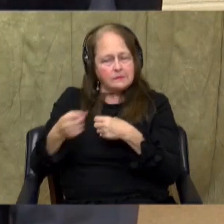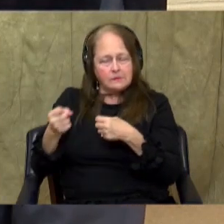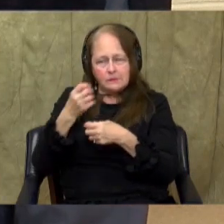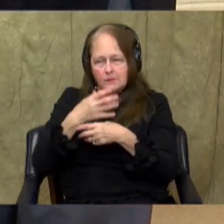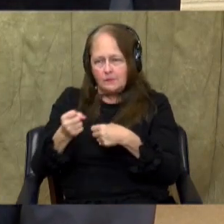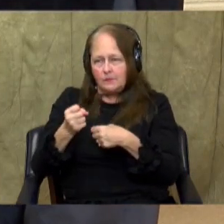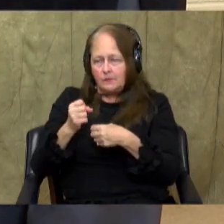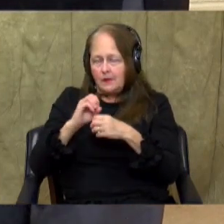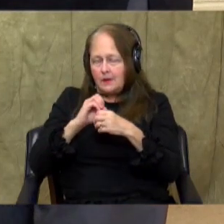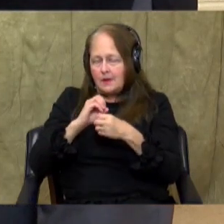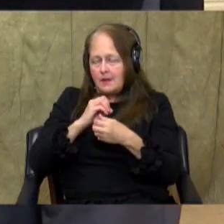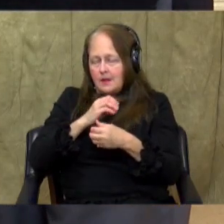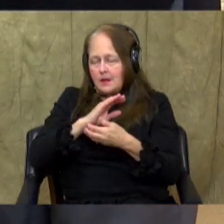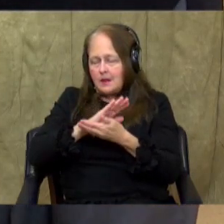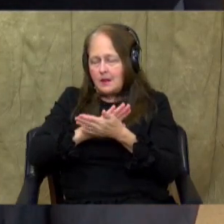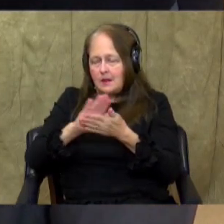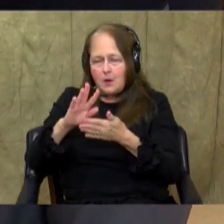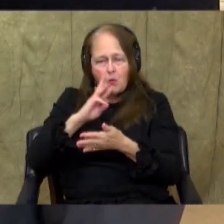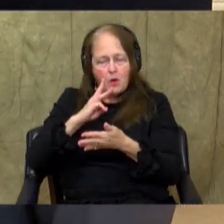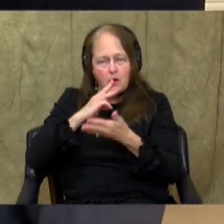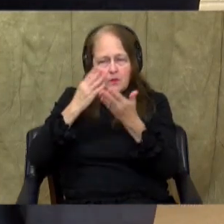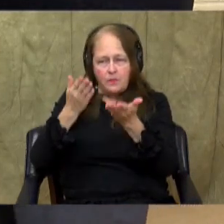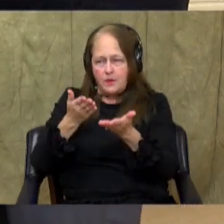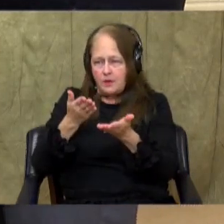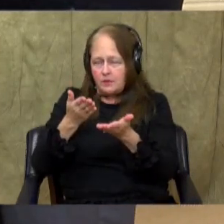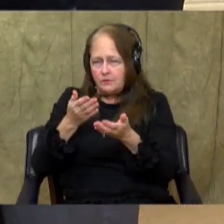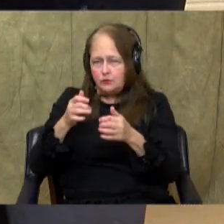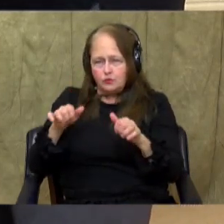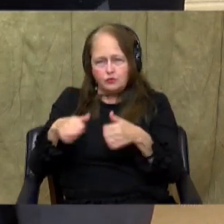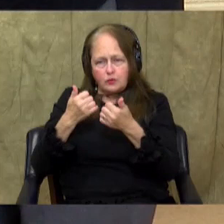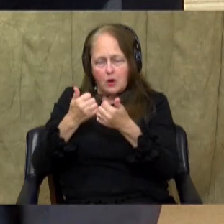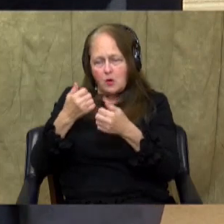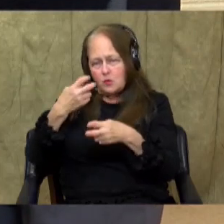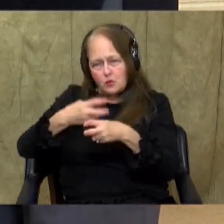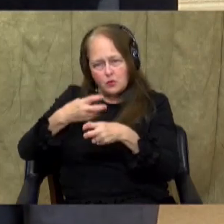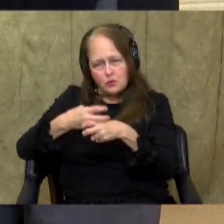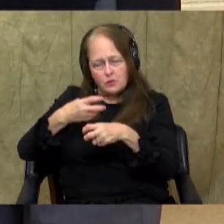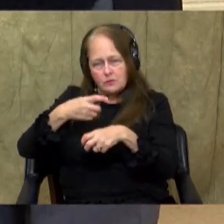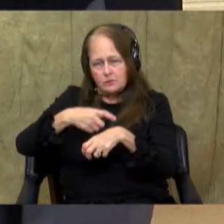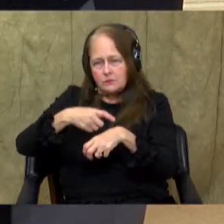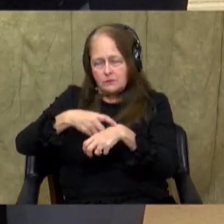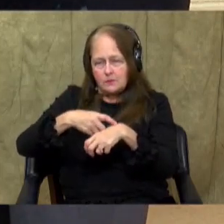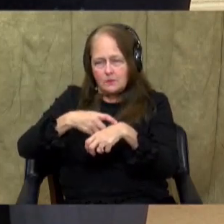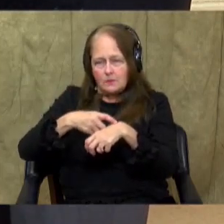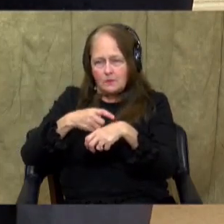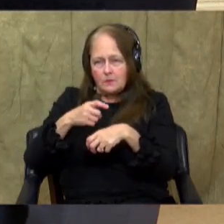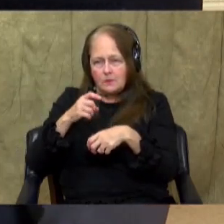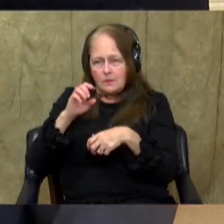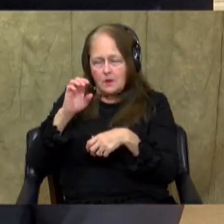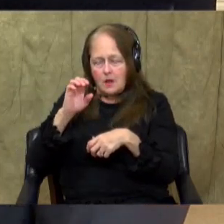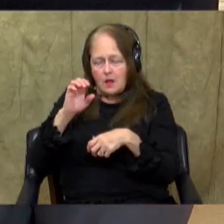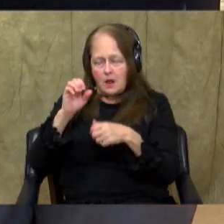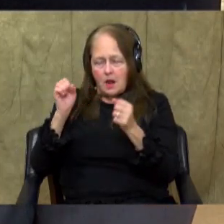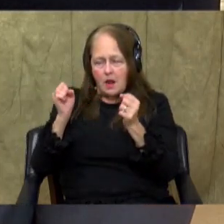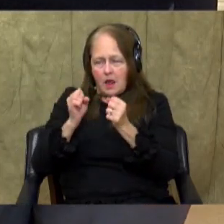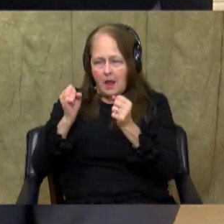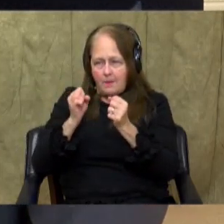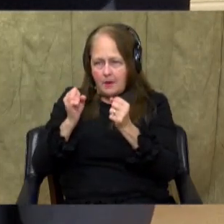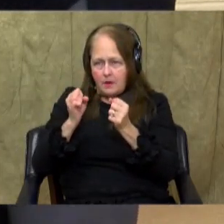shortage of clean water, and that is a big challenge for the farmers there. Due to a lot of things: climate variability,